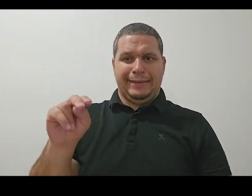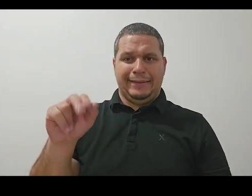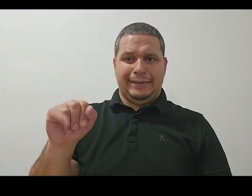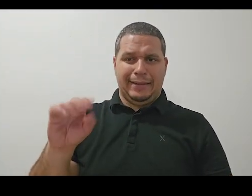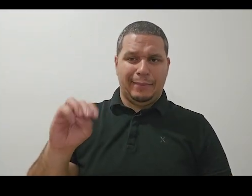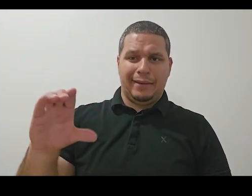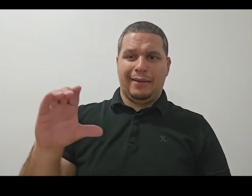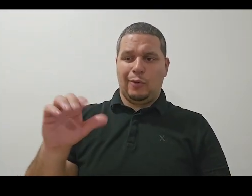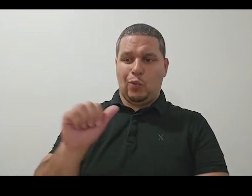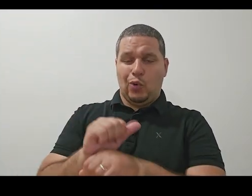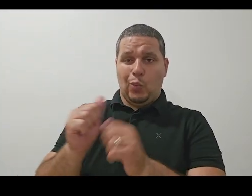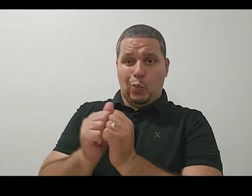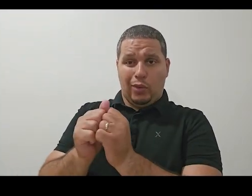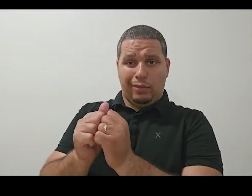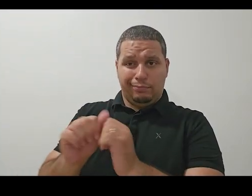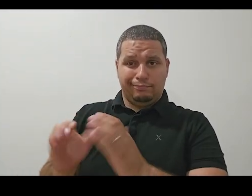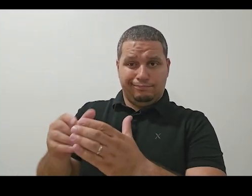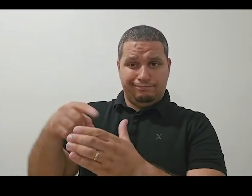worked with individuals